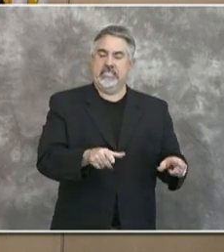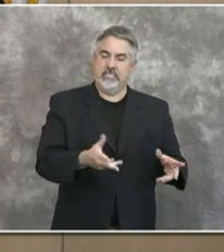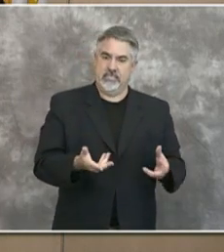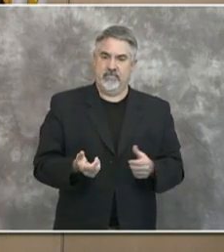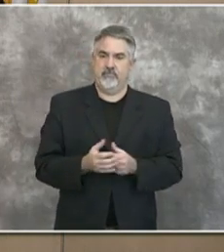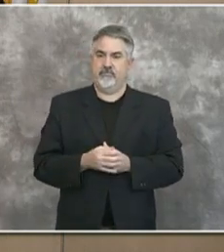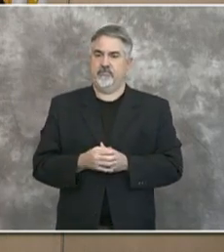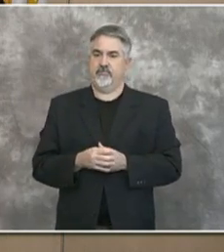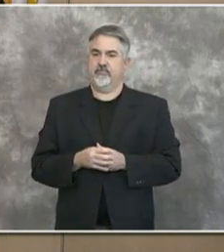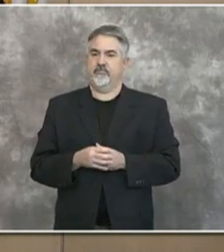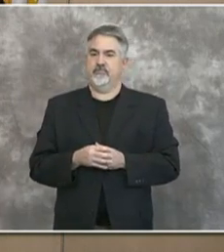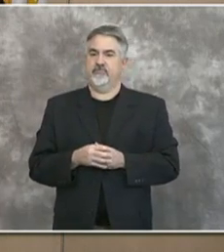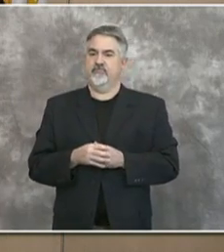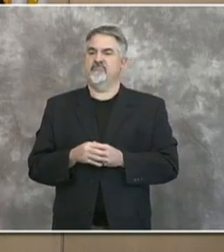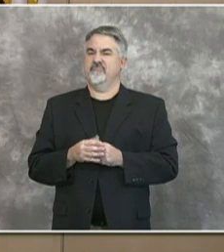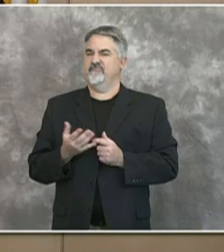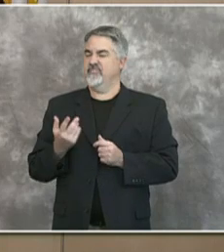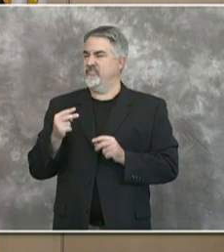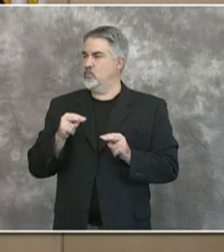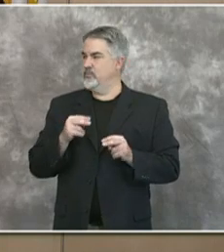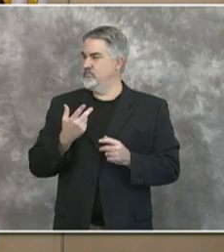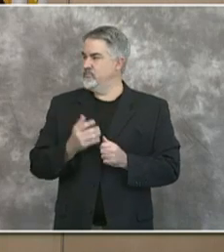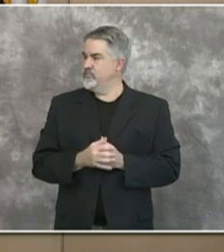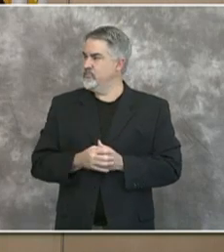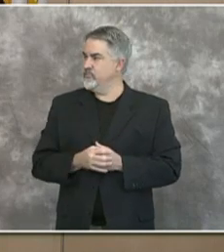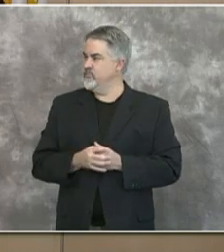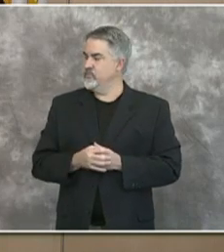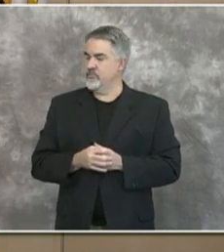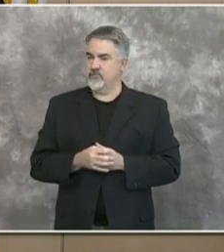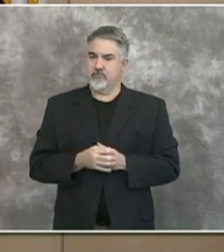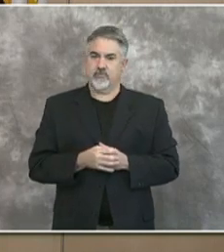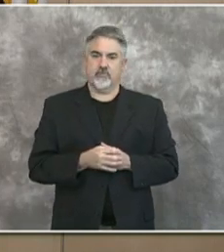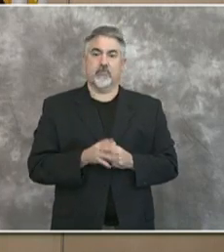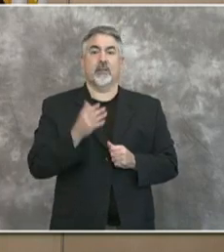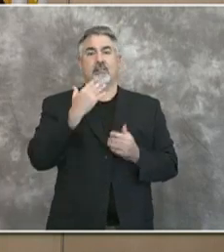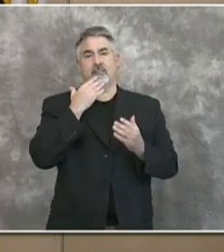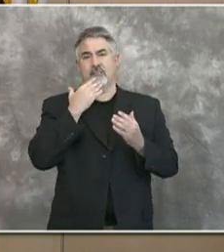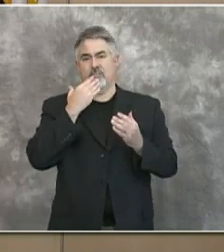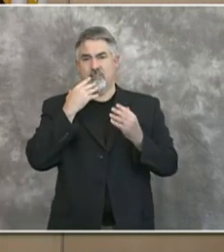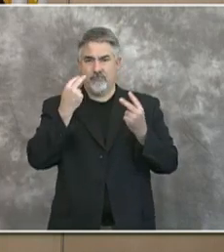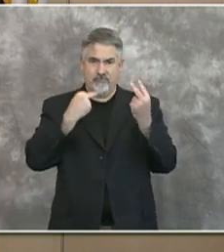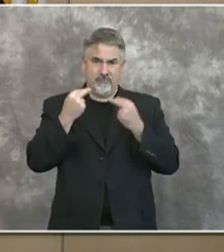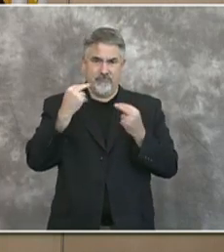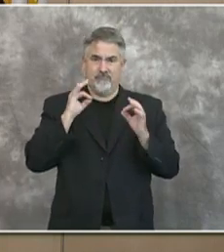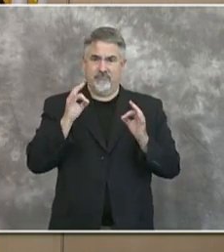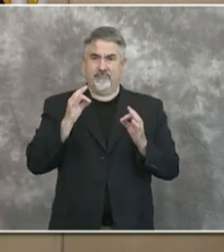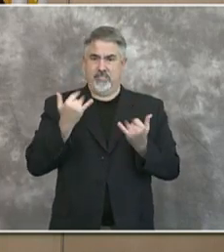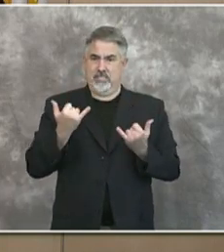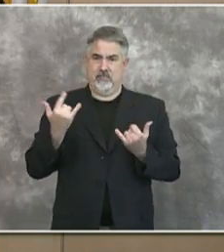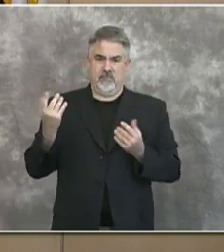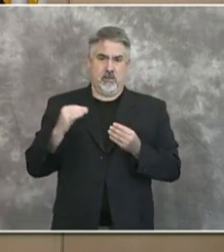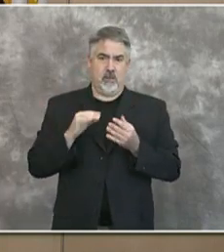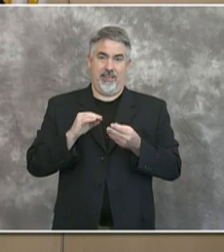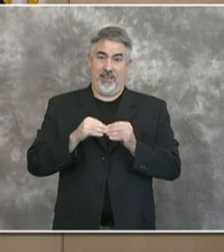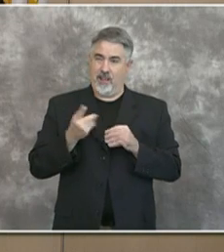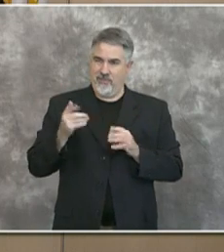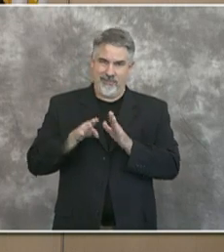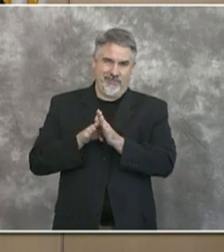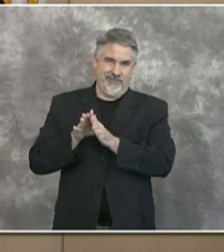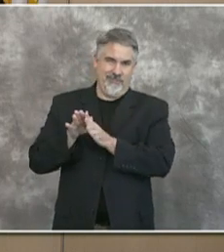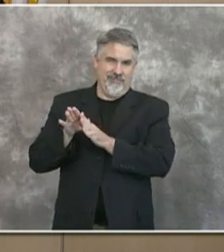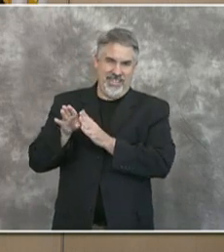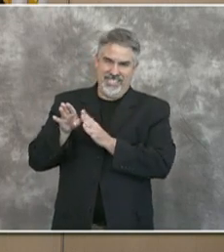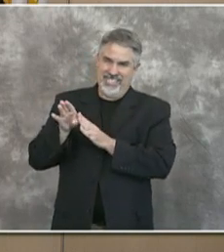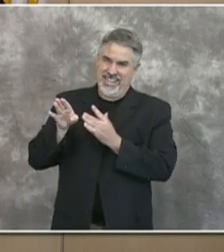to commend the public for staying the course, but as you can see from today's numbers, we still need to continue to stay at